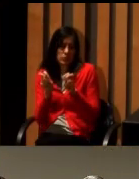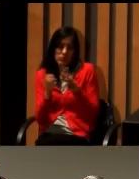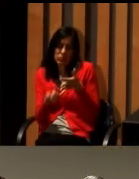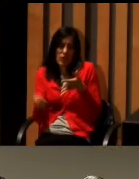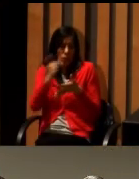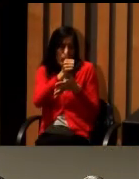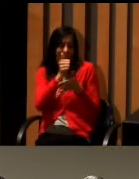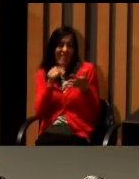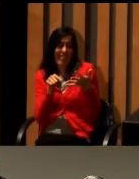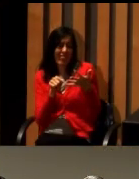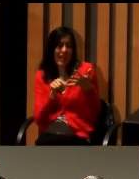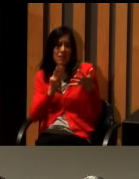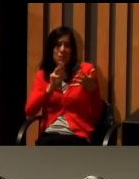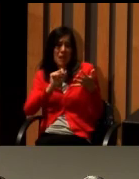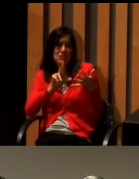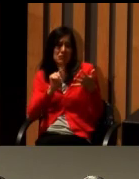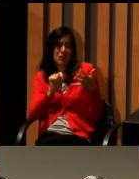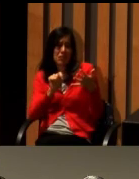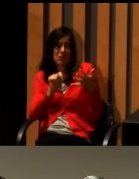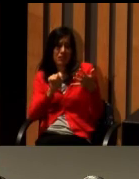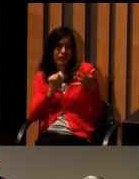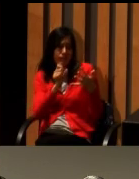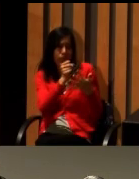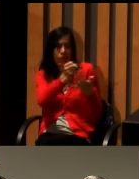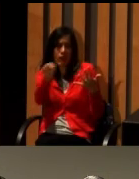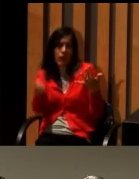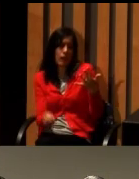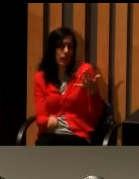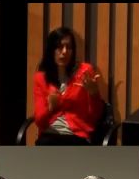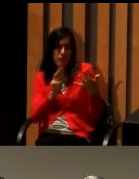about than mascots and images.